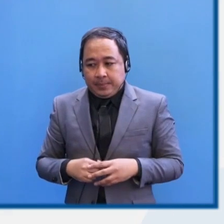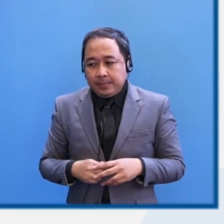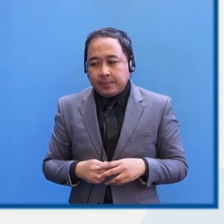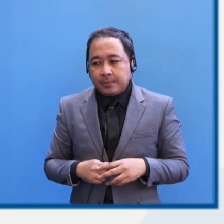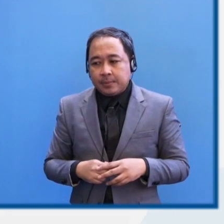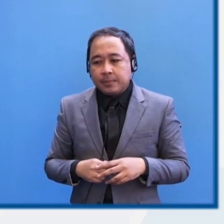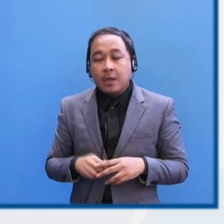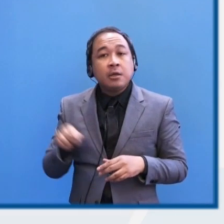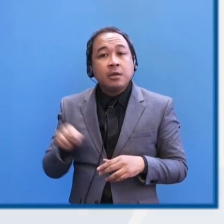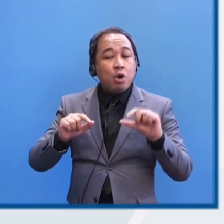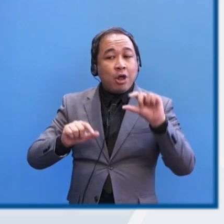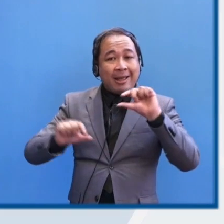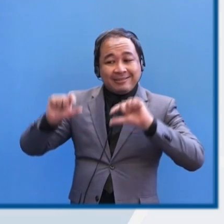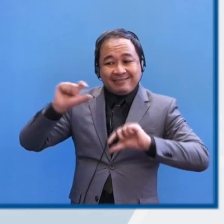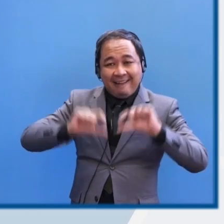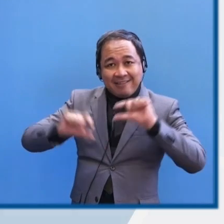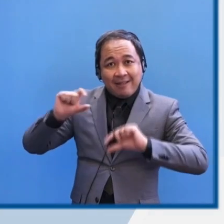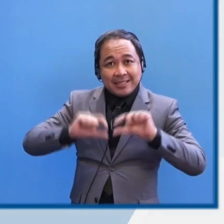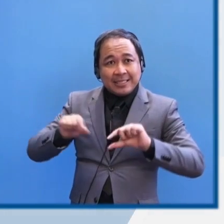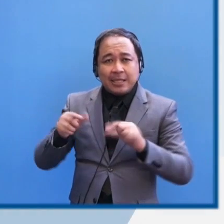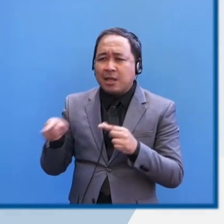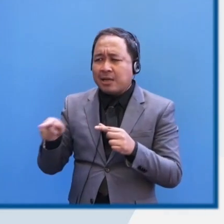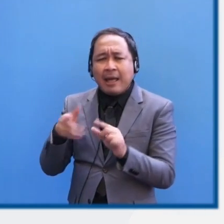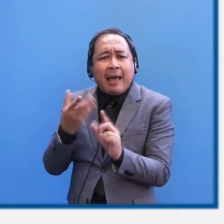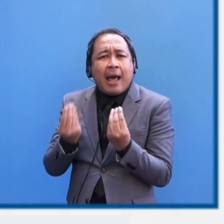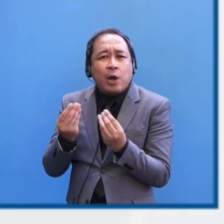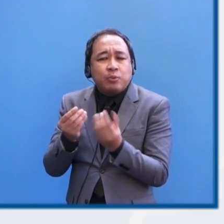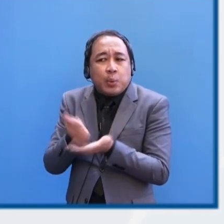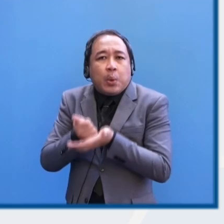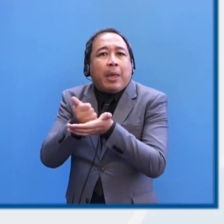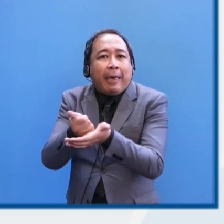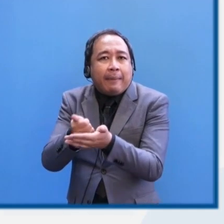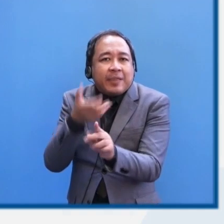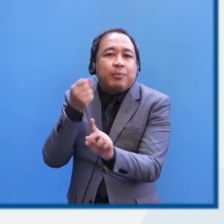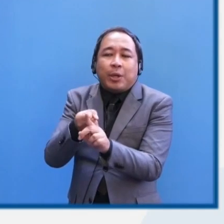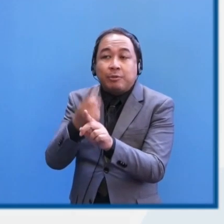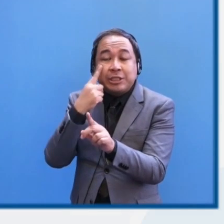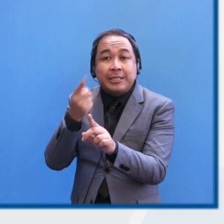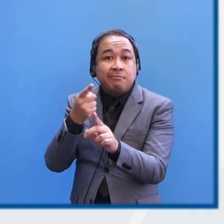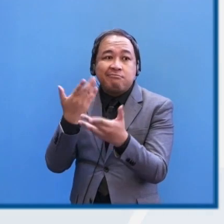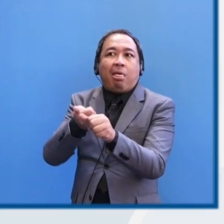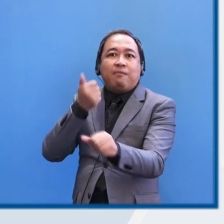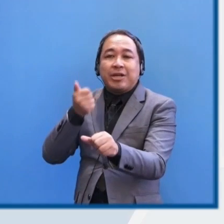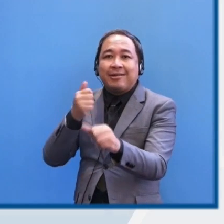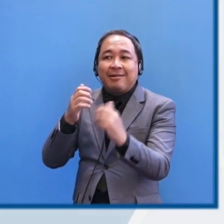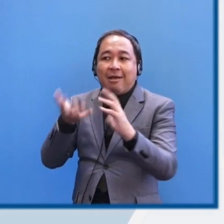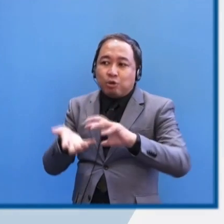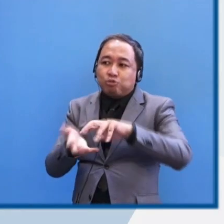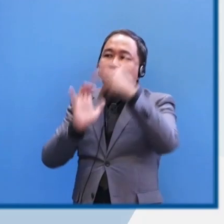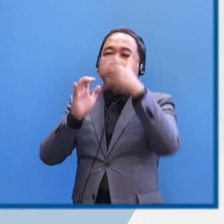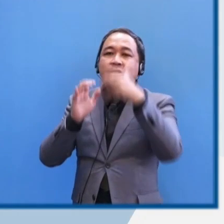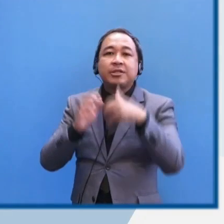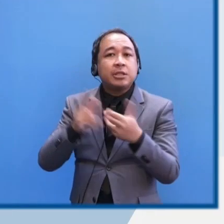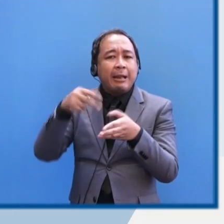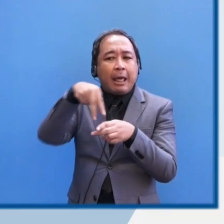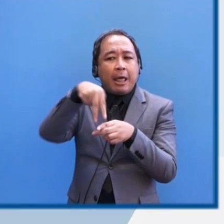disaster scenarios in critical actions to reduce risk? How useful is science to help everybody see risk